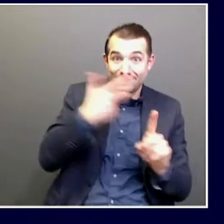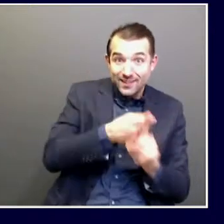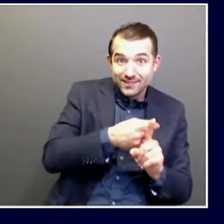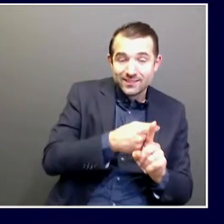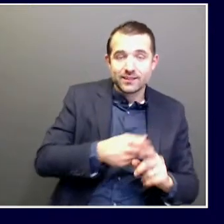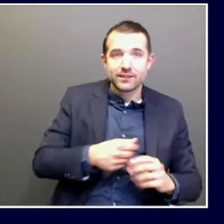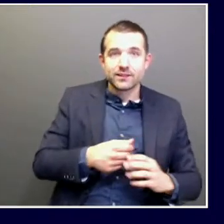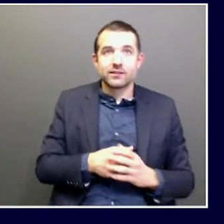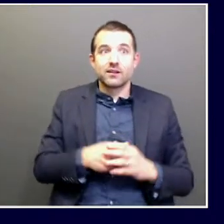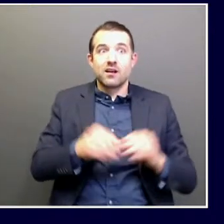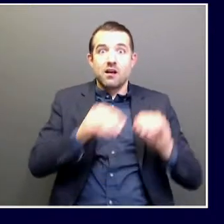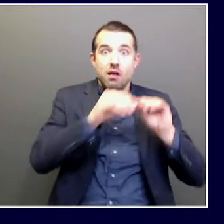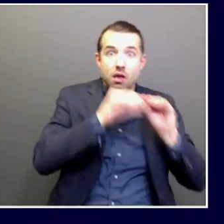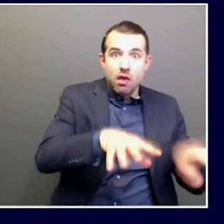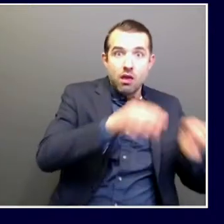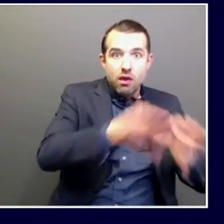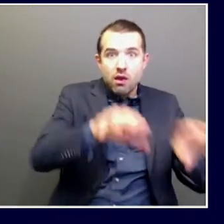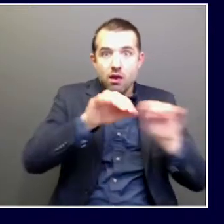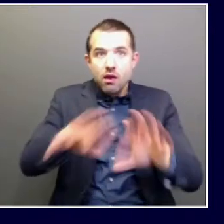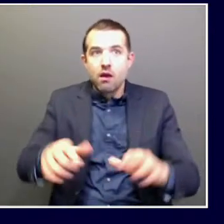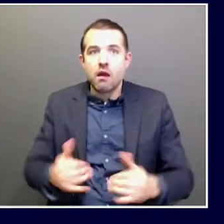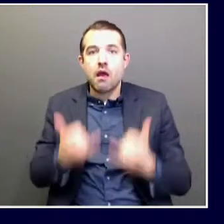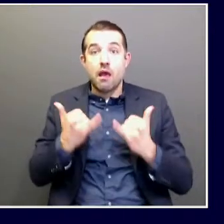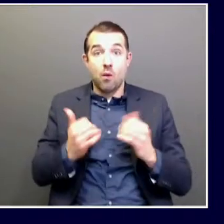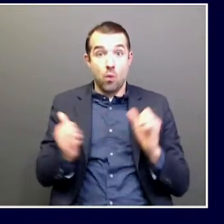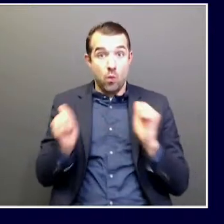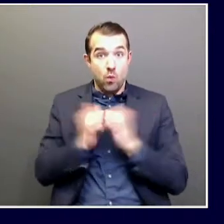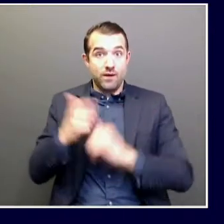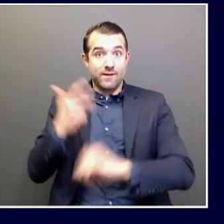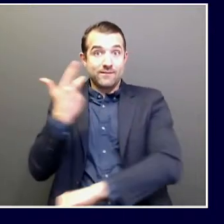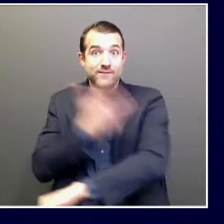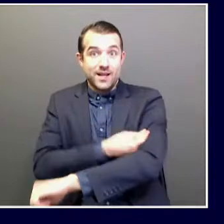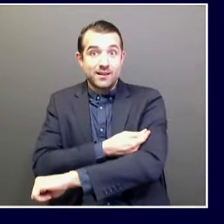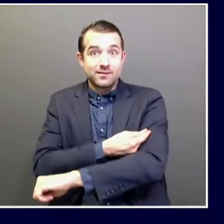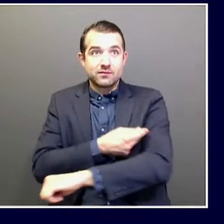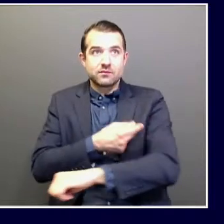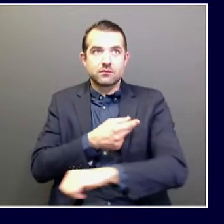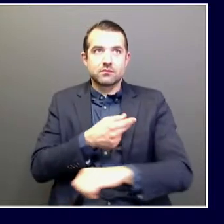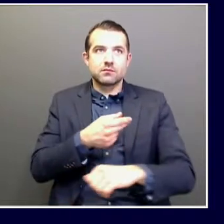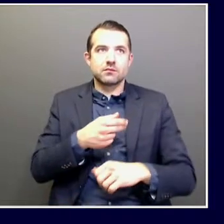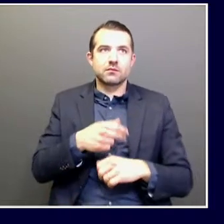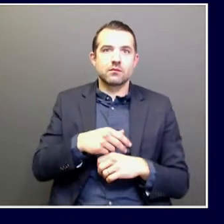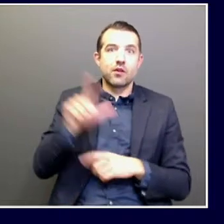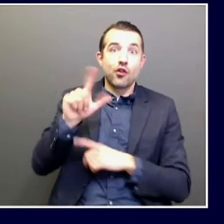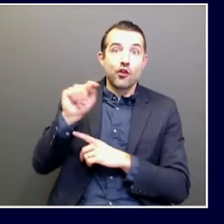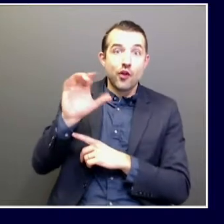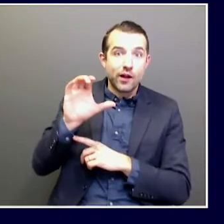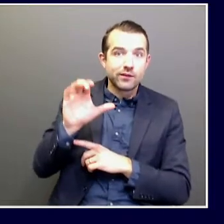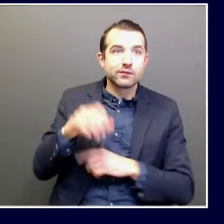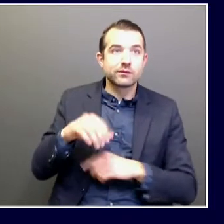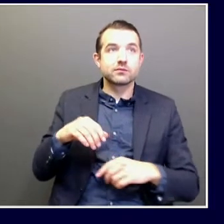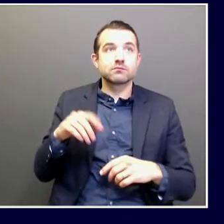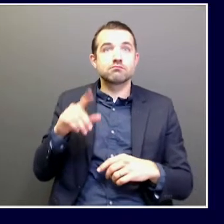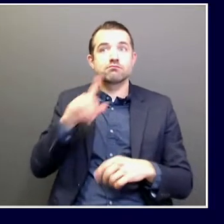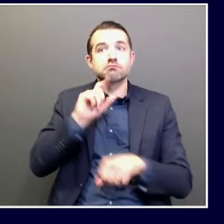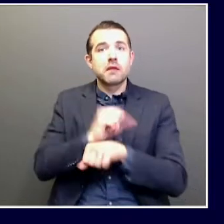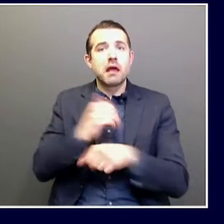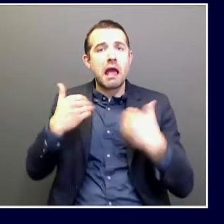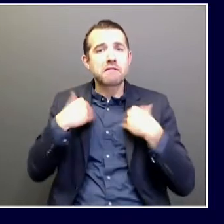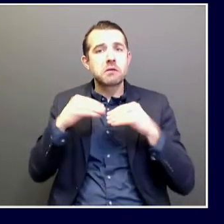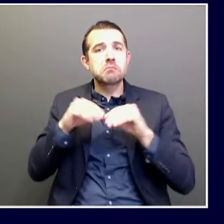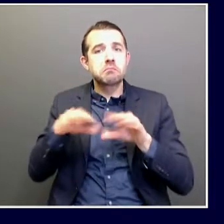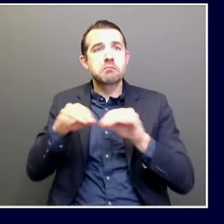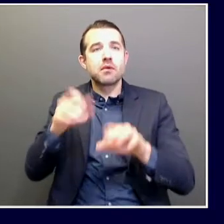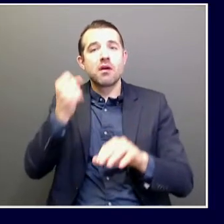say, long-term care facilities. And when individuals who live in those congregate settings have been affected, their likelihood of being